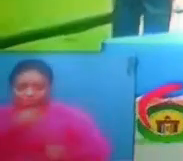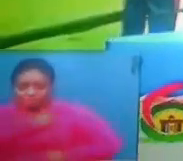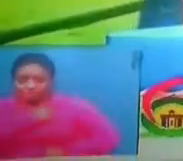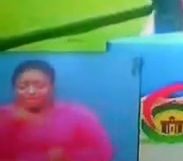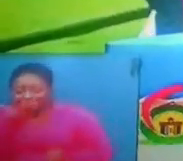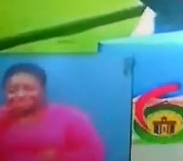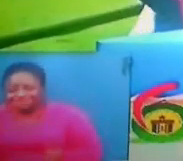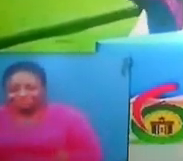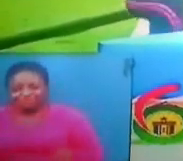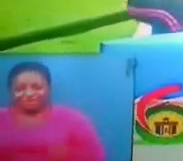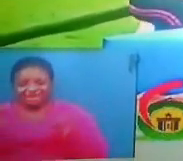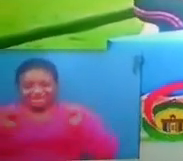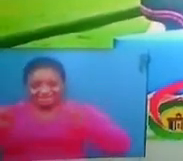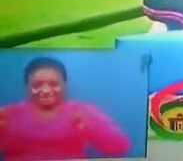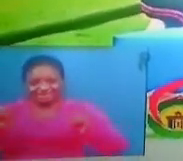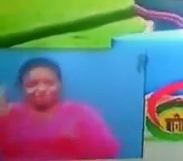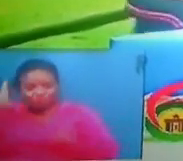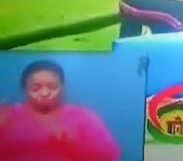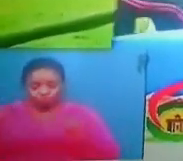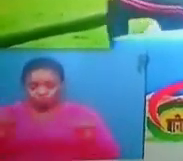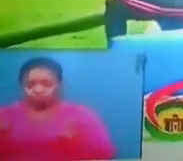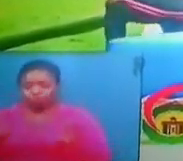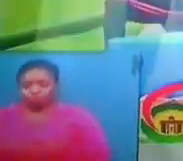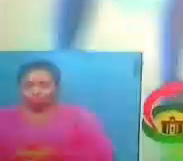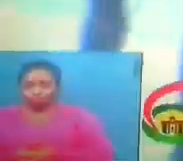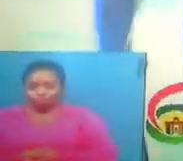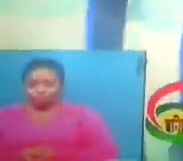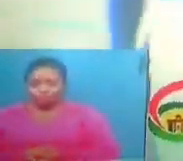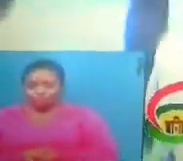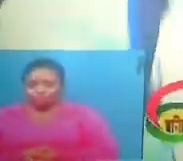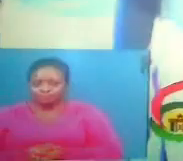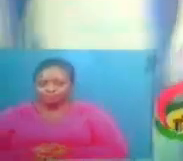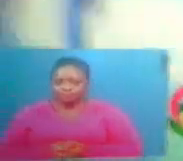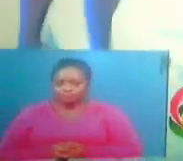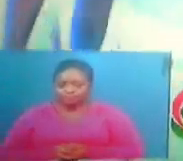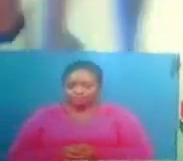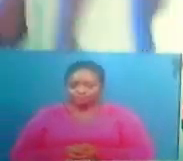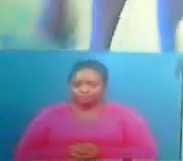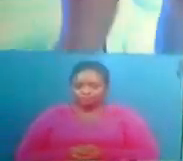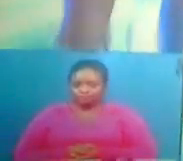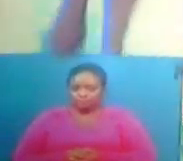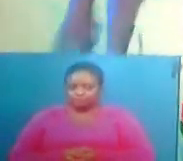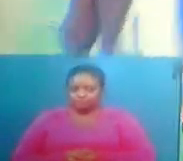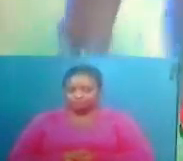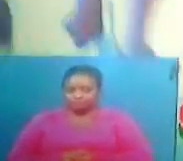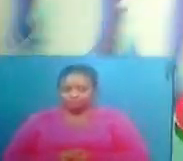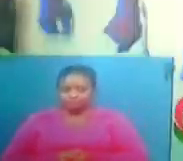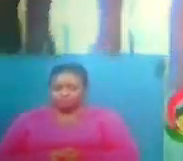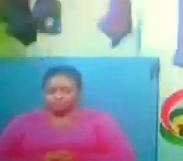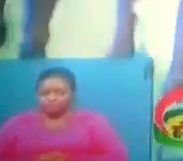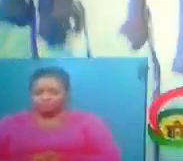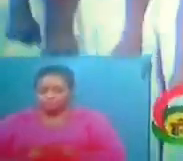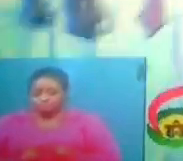perhaps these are some exercises you may be psyching yourself up for. Exactly. You may have to take part